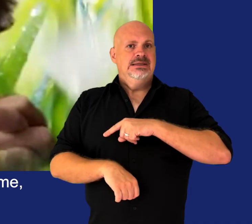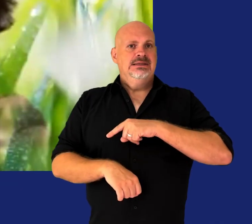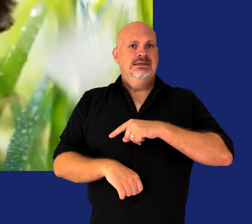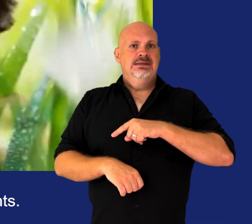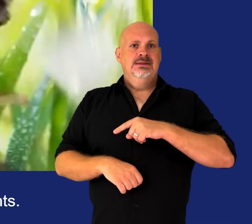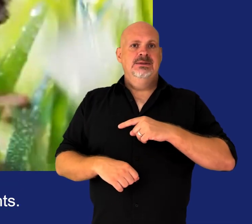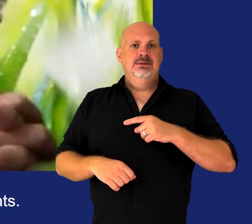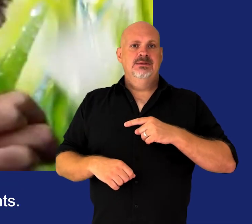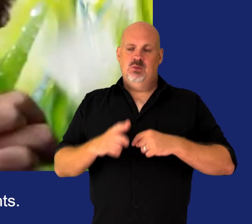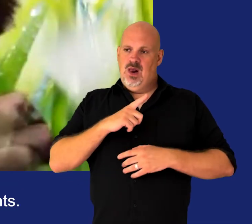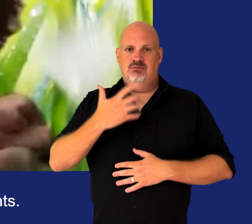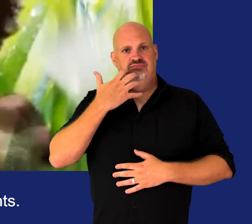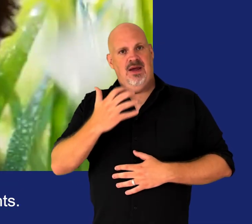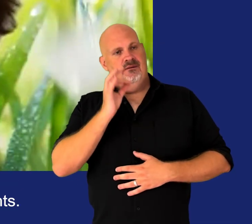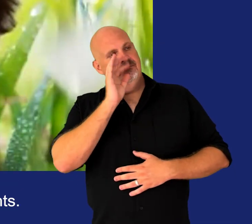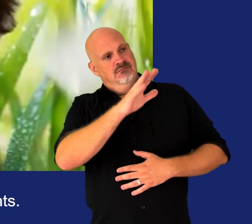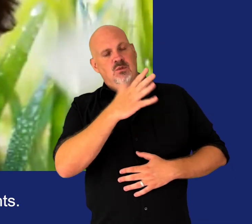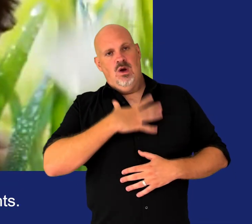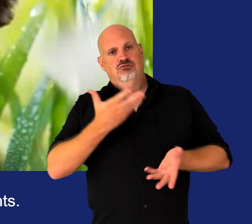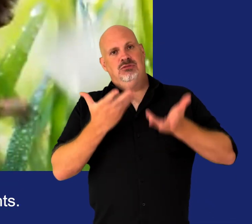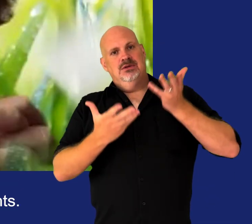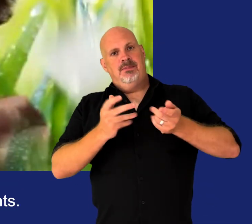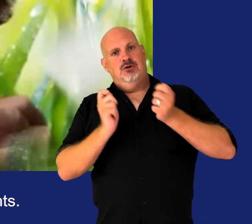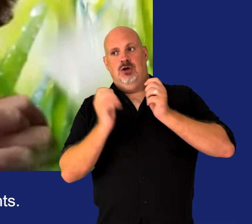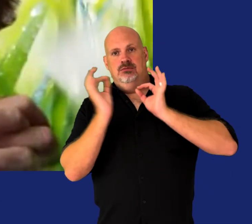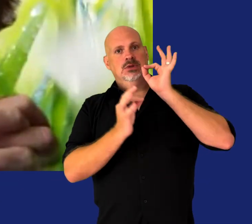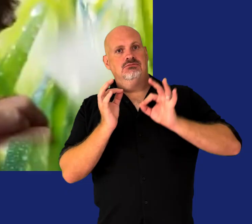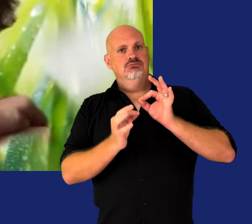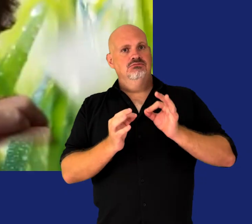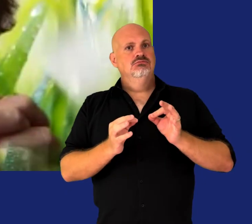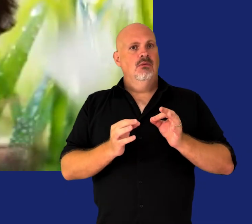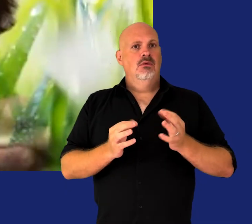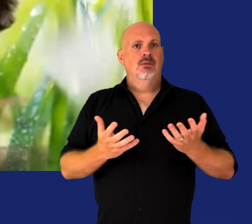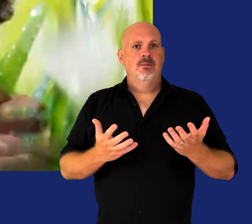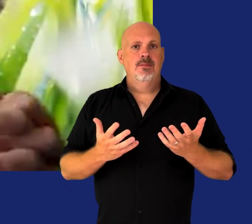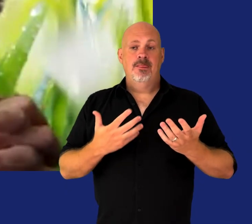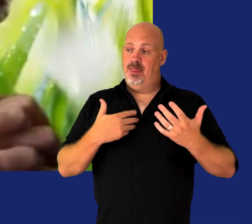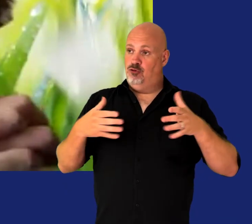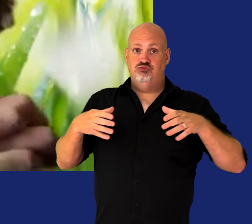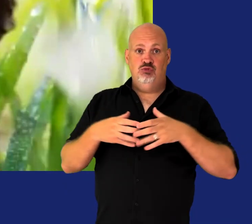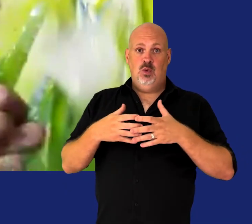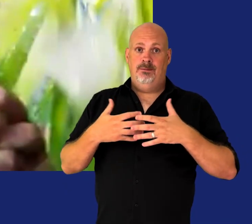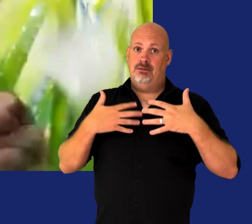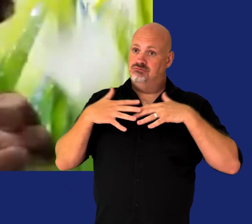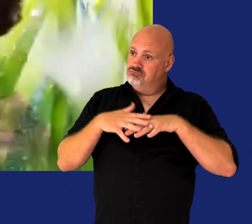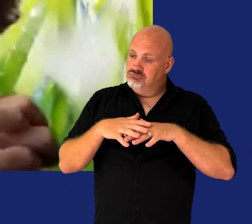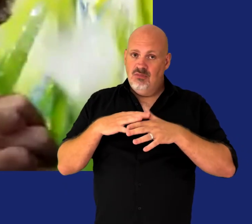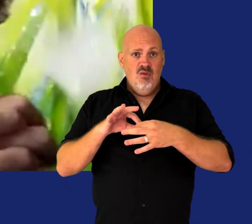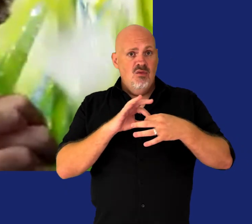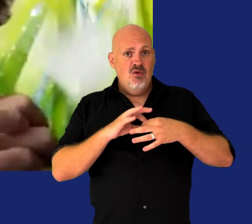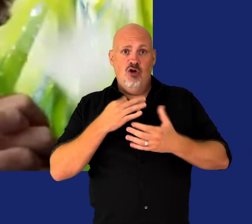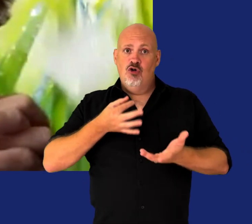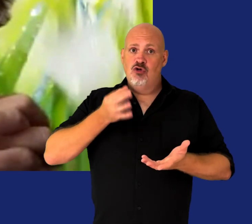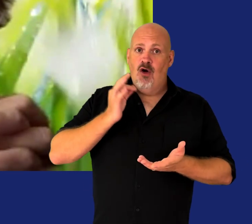fears by bravely requesting the reasonable adjustments. I blended in with the group, we had coffee